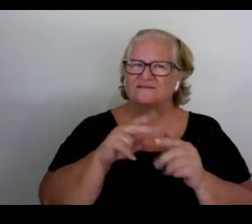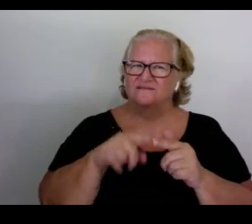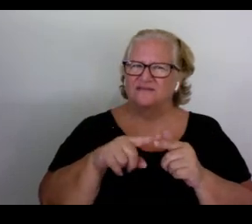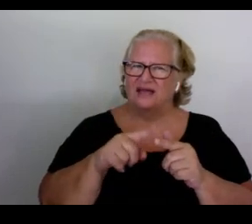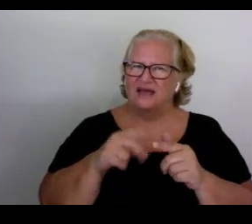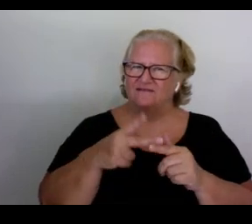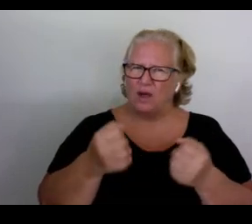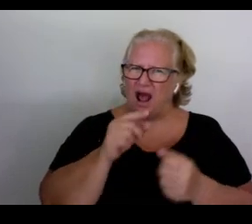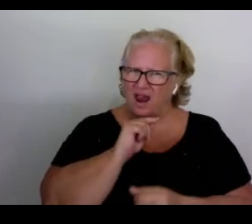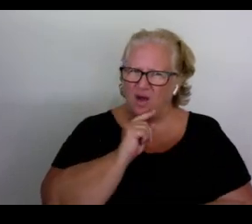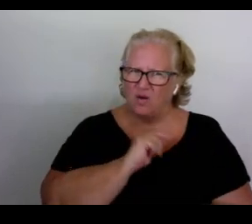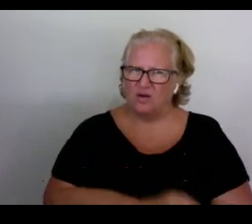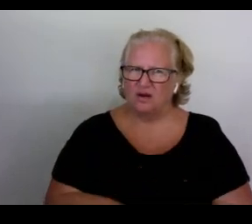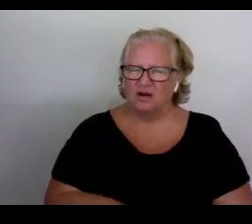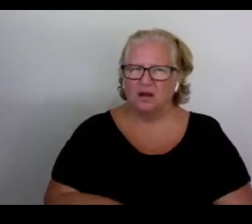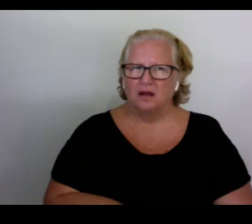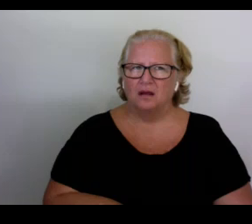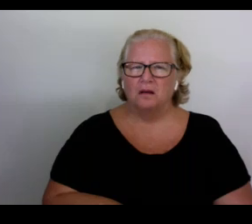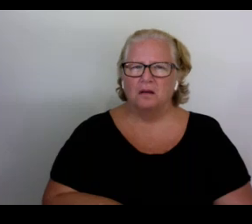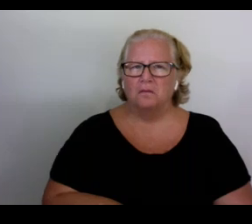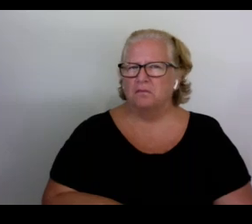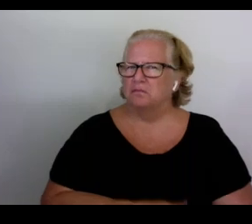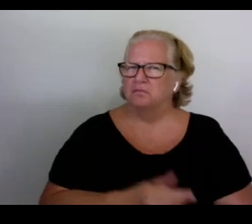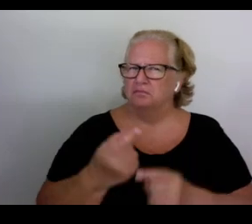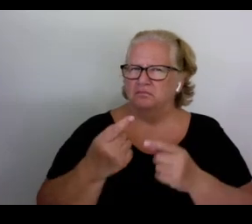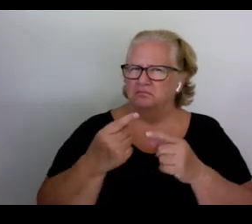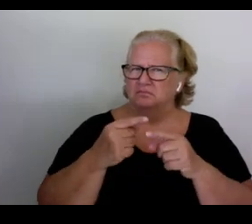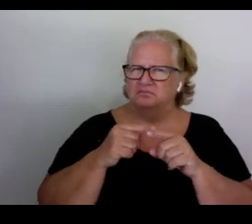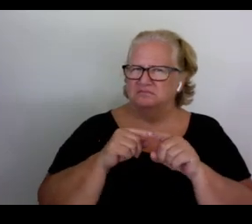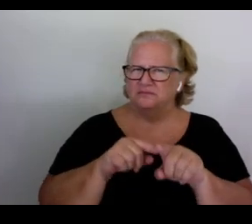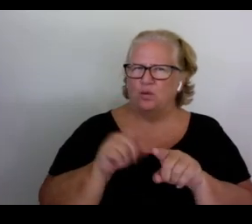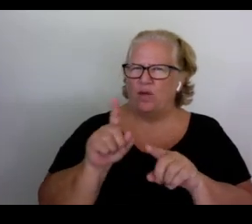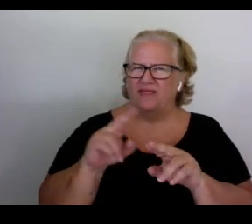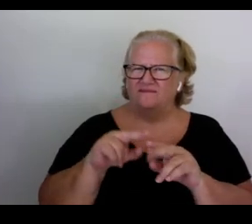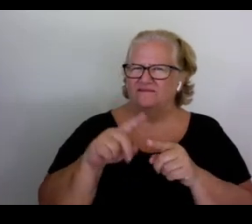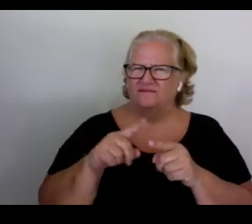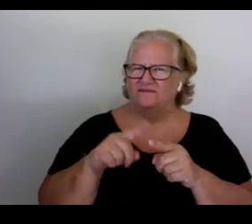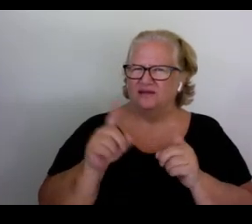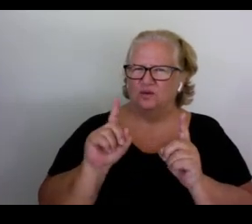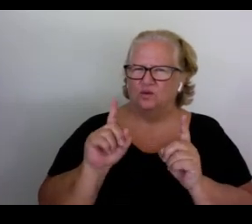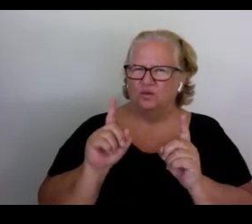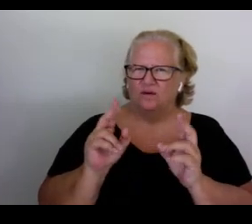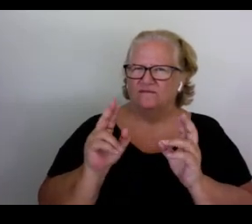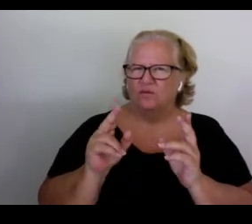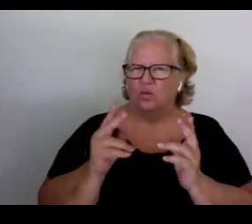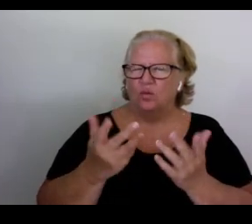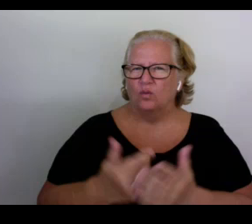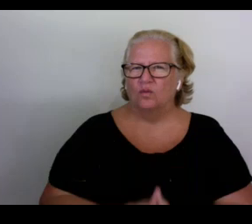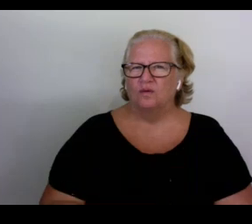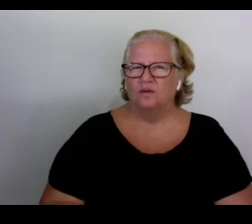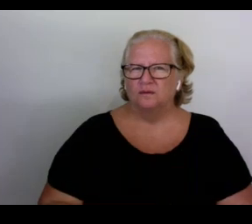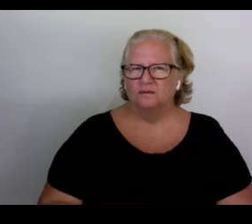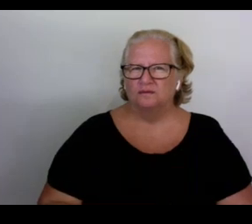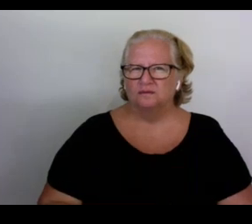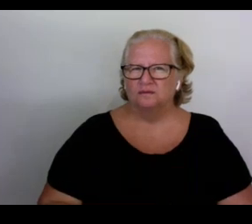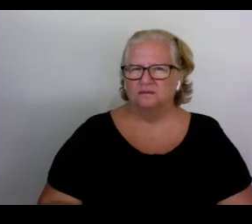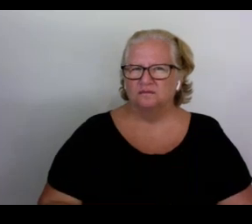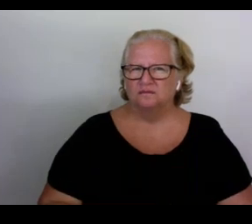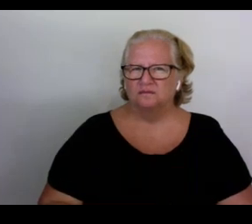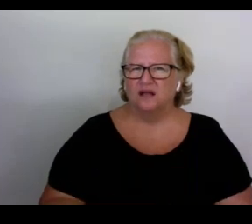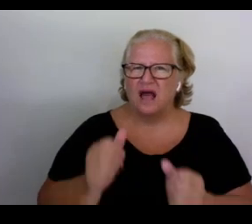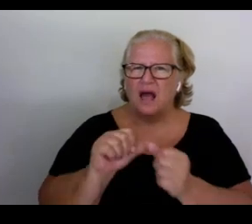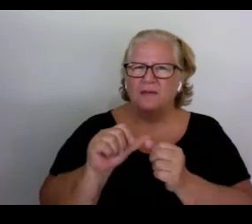loan? Depends what that fee is actually defined as. That's probably worth getting some advice about